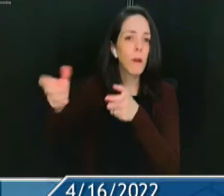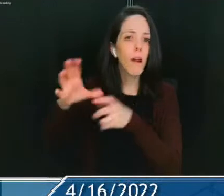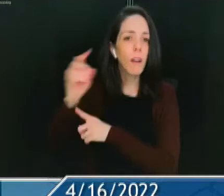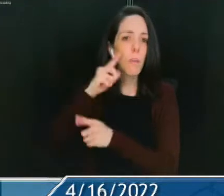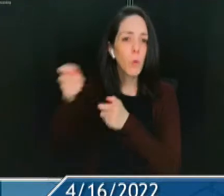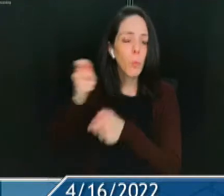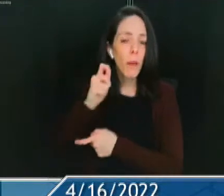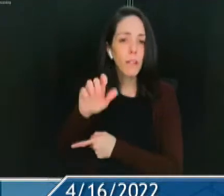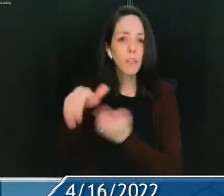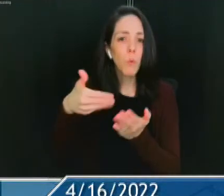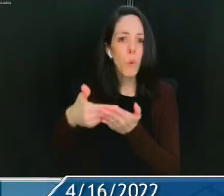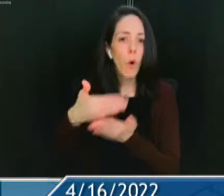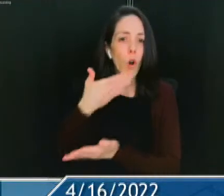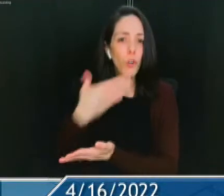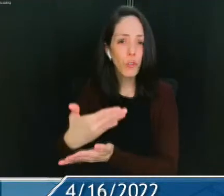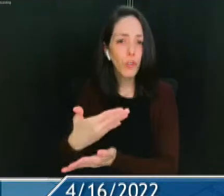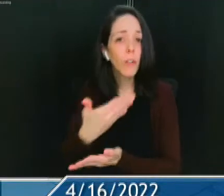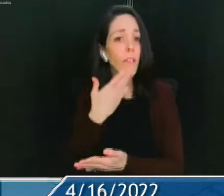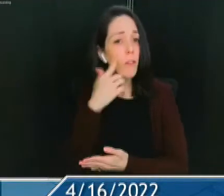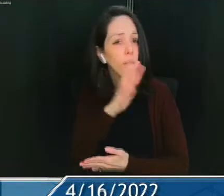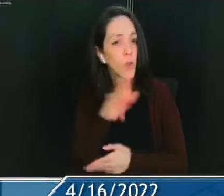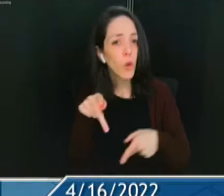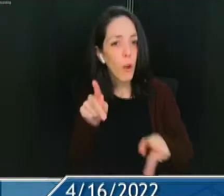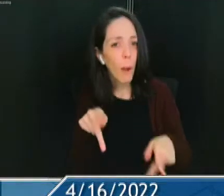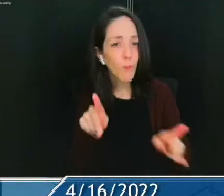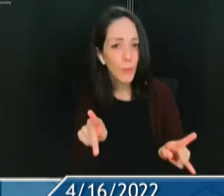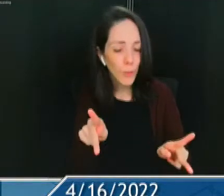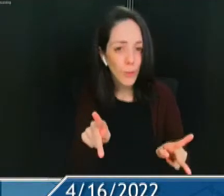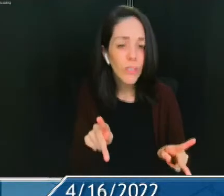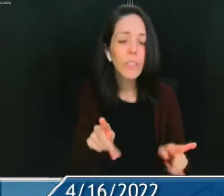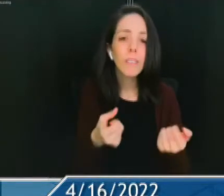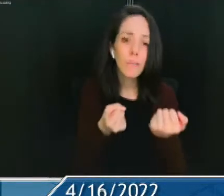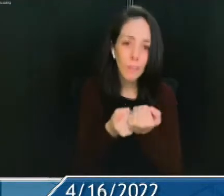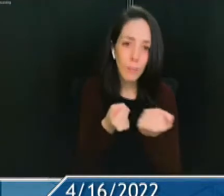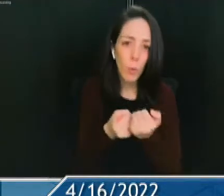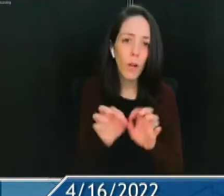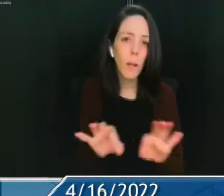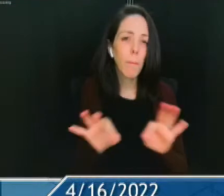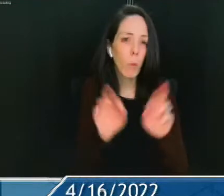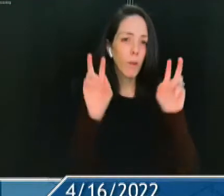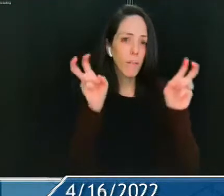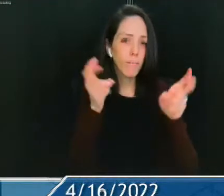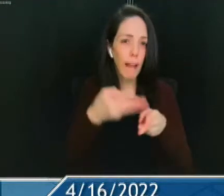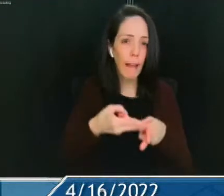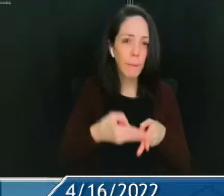again for the opportunity to address you and support this important budget item.